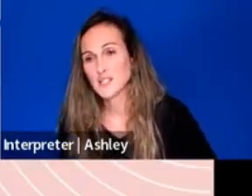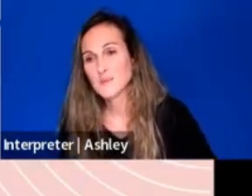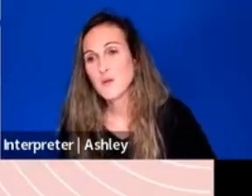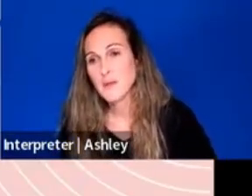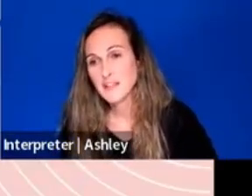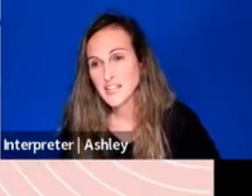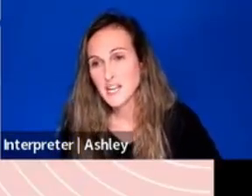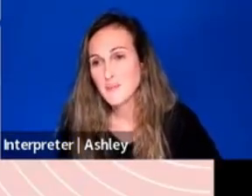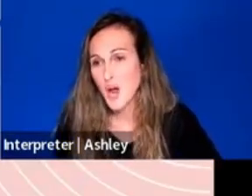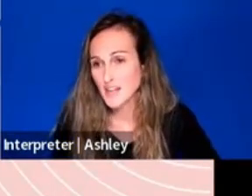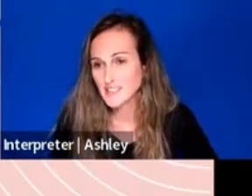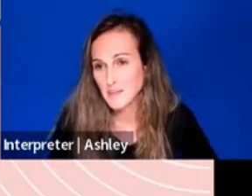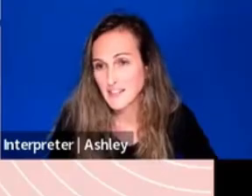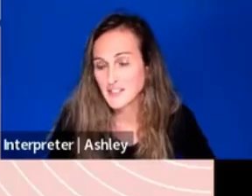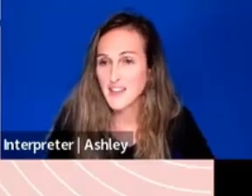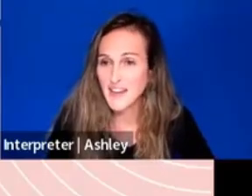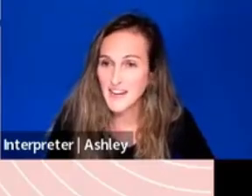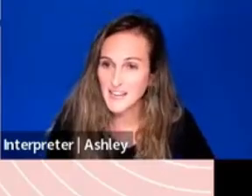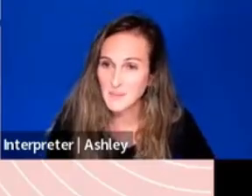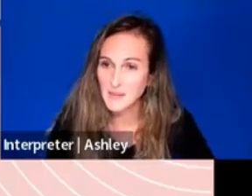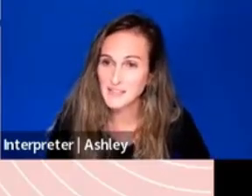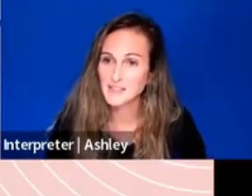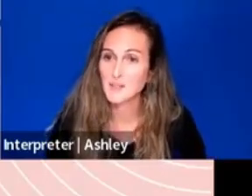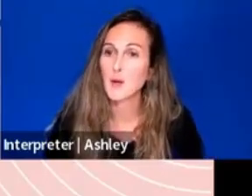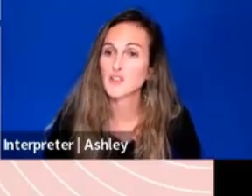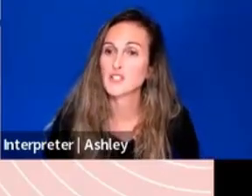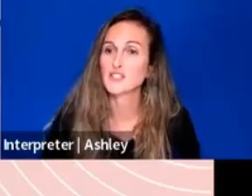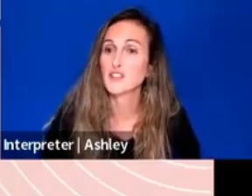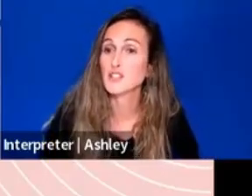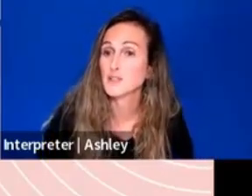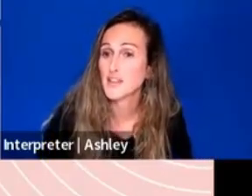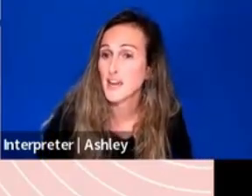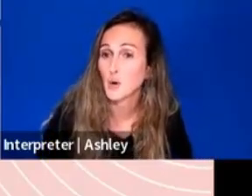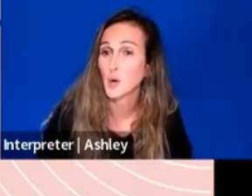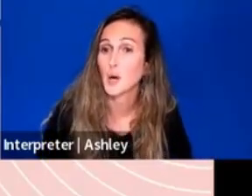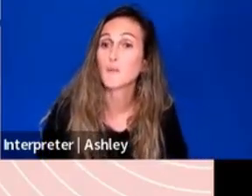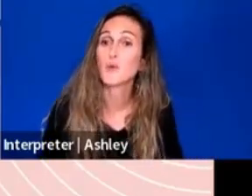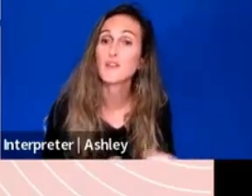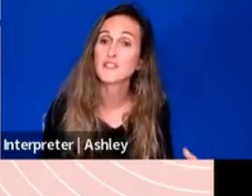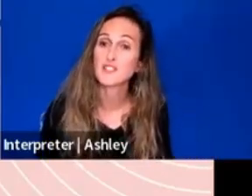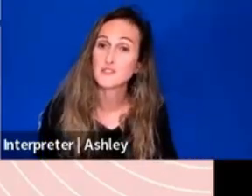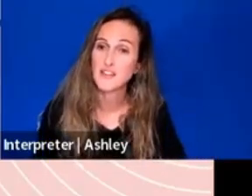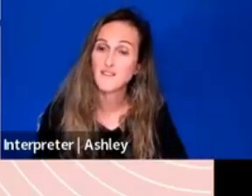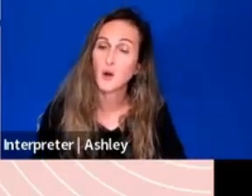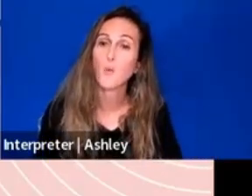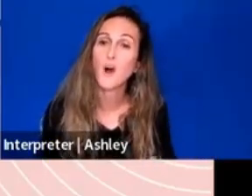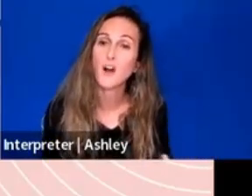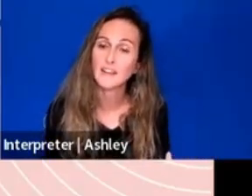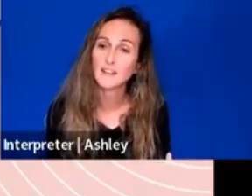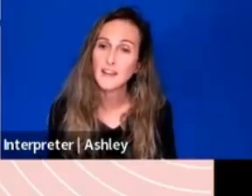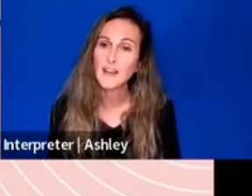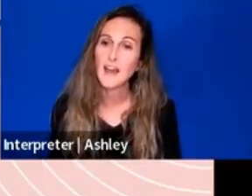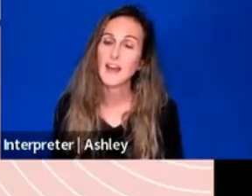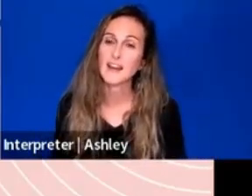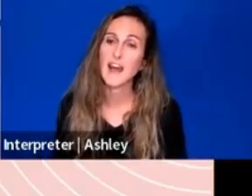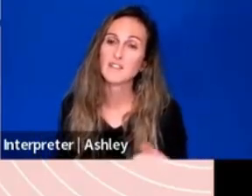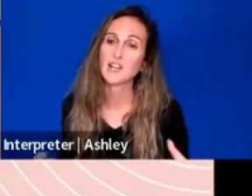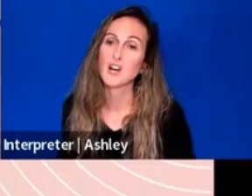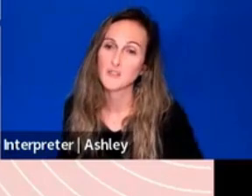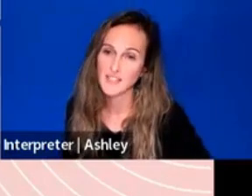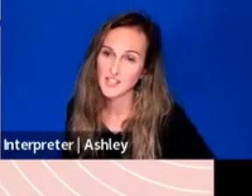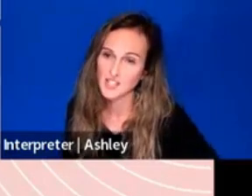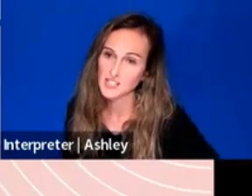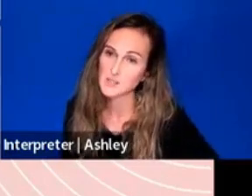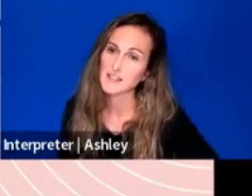Next one is mobility and proximity. So that again means, suppose there's like two deaf or more than two deaf are walking and having